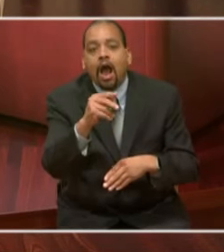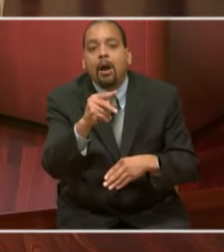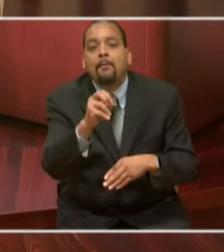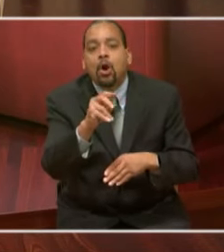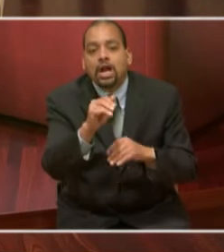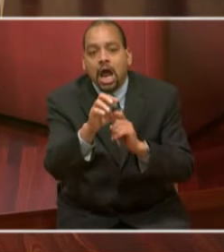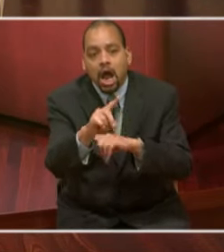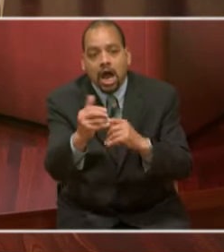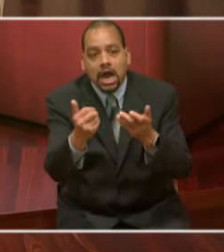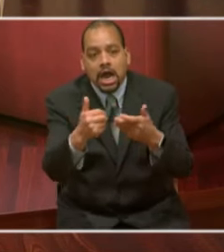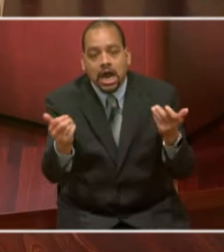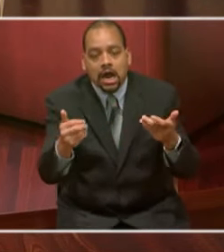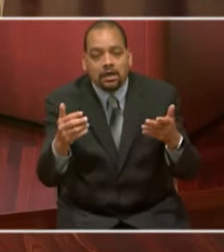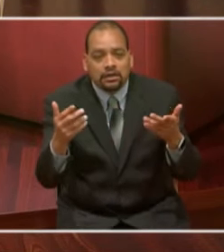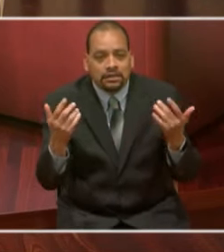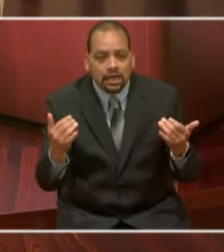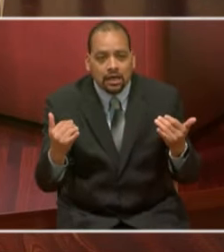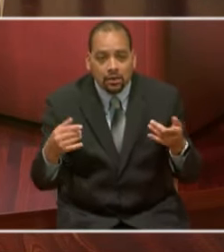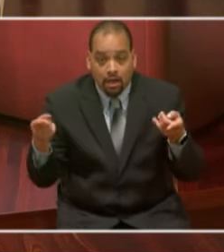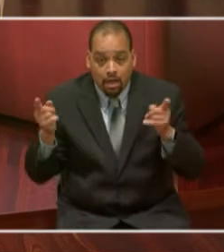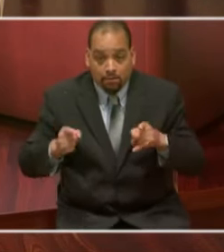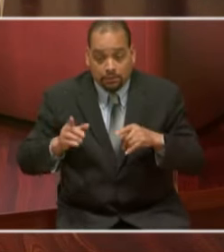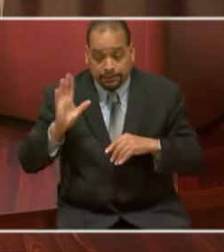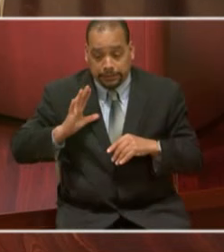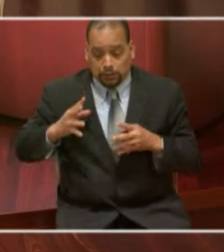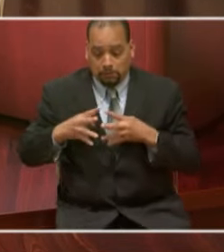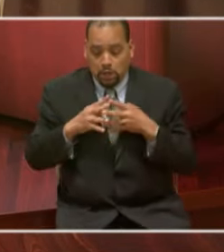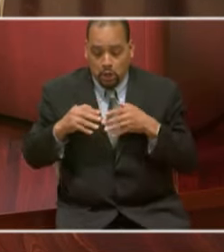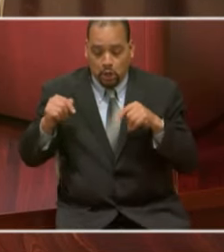were so overcome. And a young African